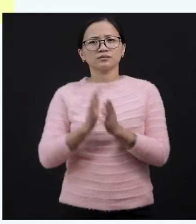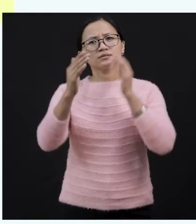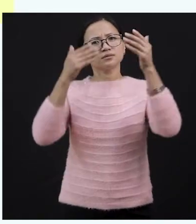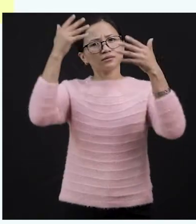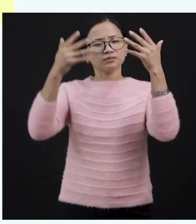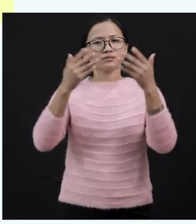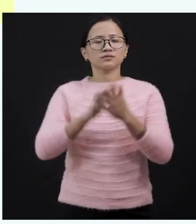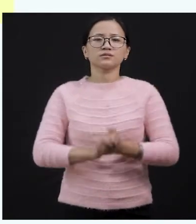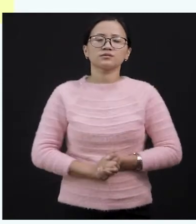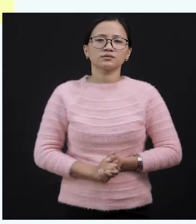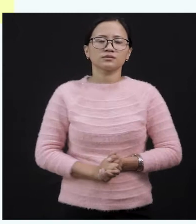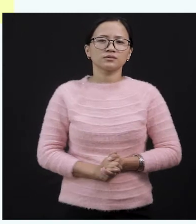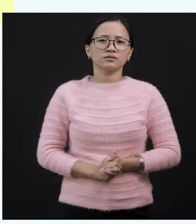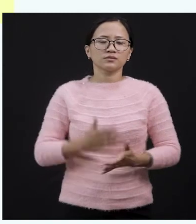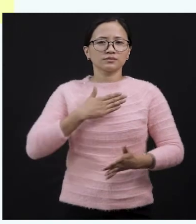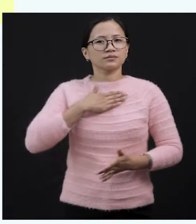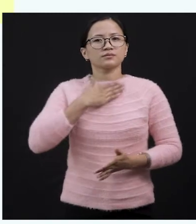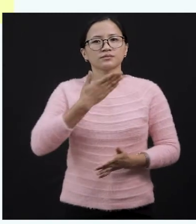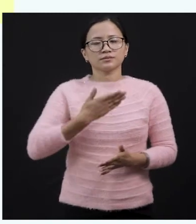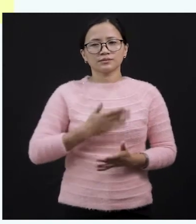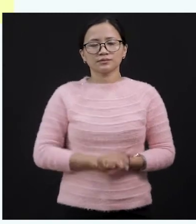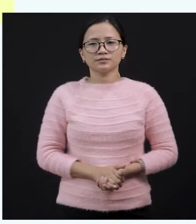air to breathe.